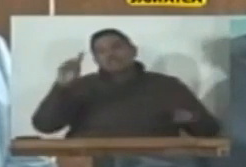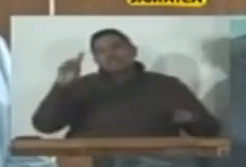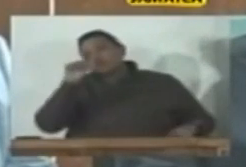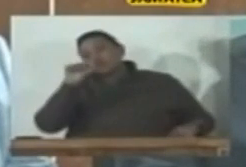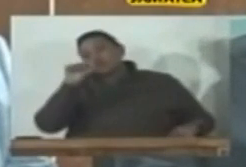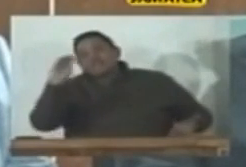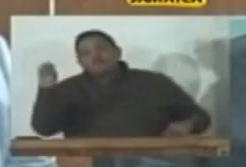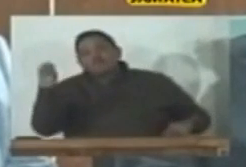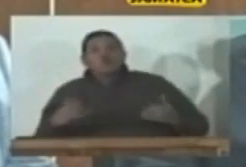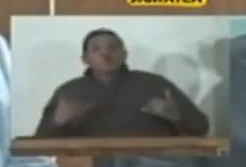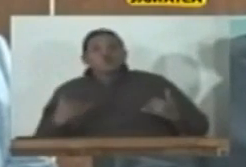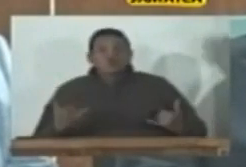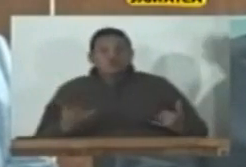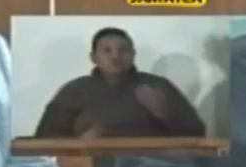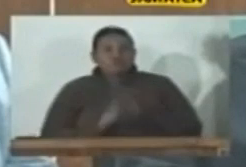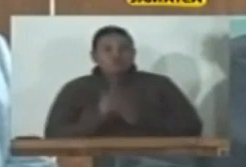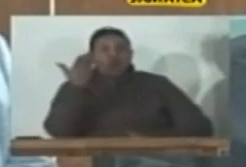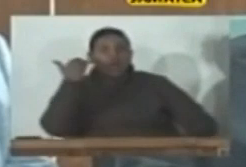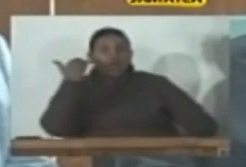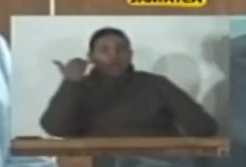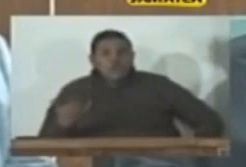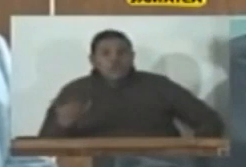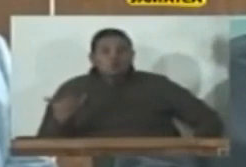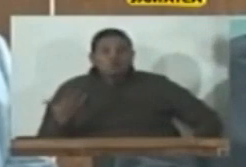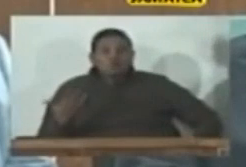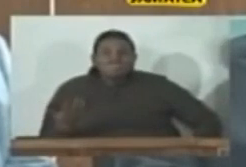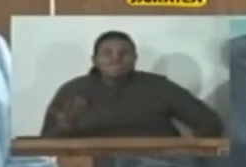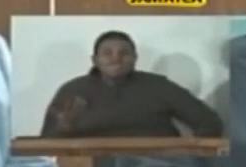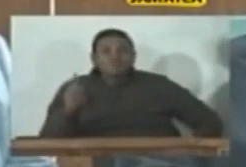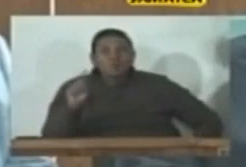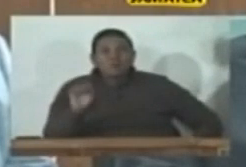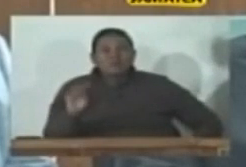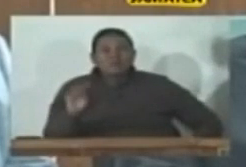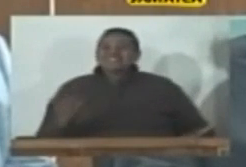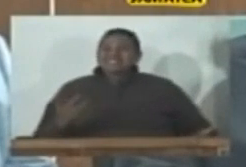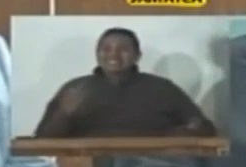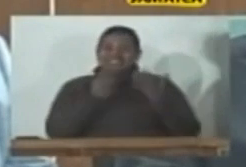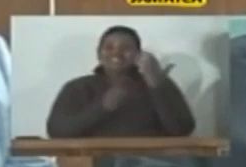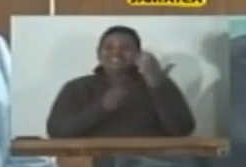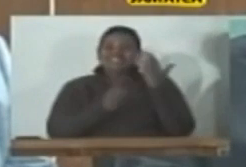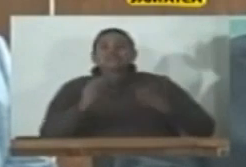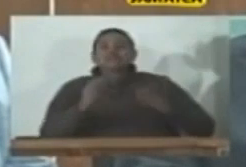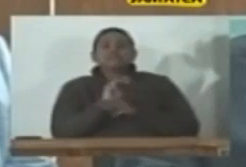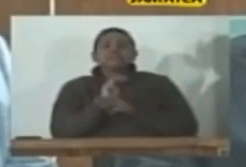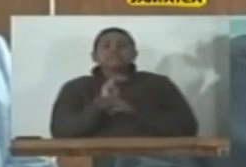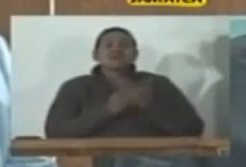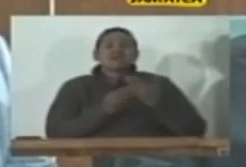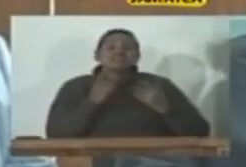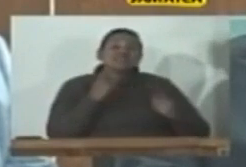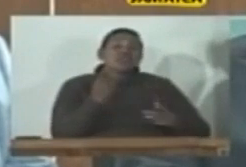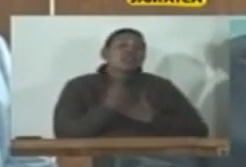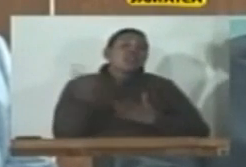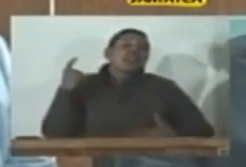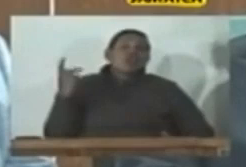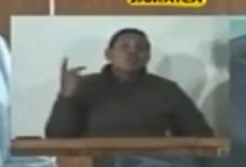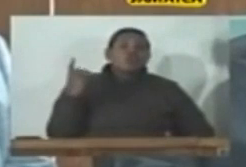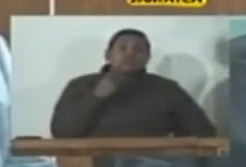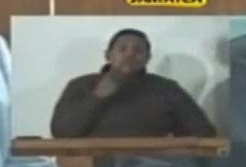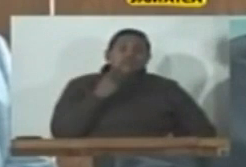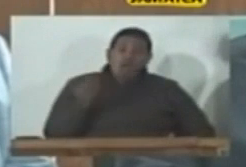last Thursday, and has been saying for a while now, that Jamaica has enjoyed 15 consecutive quarters of positive